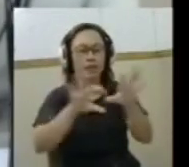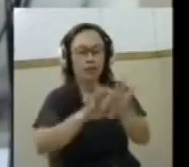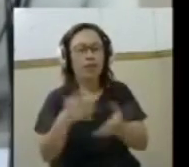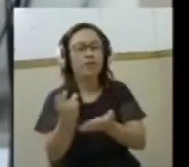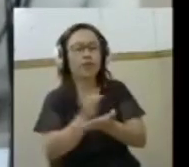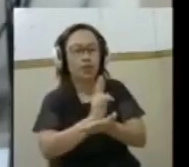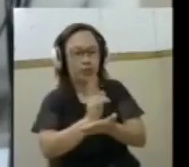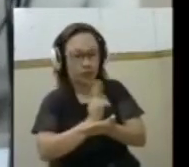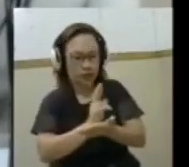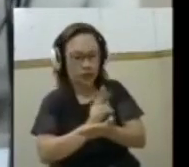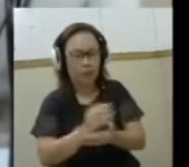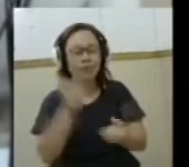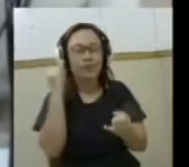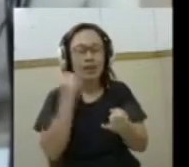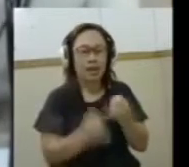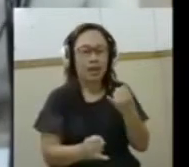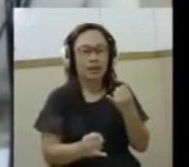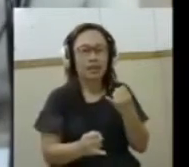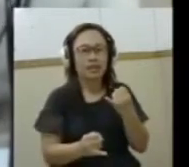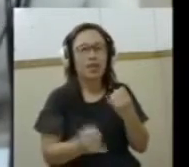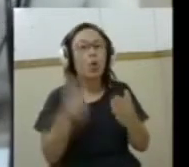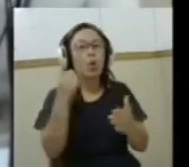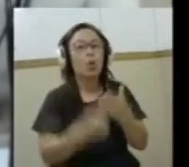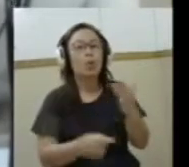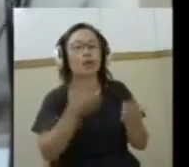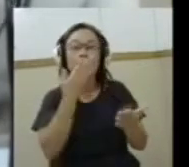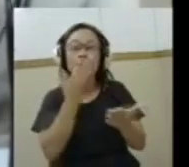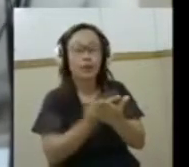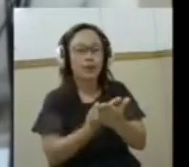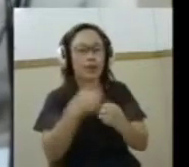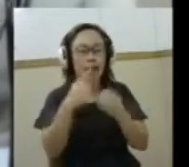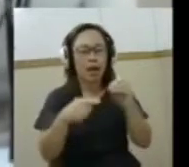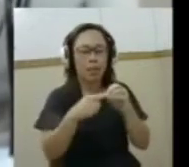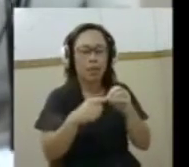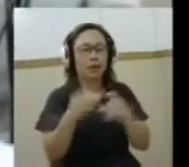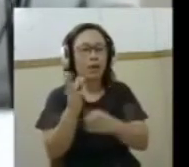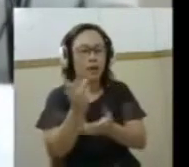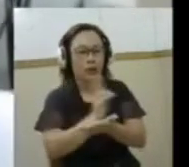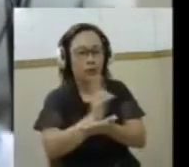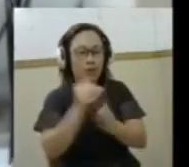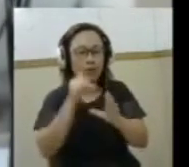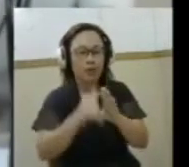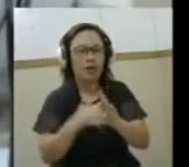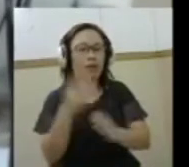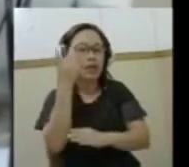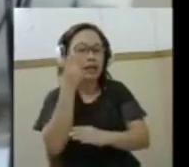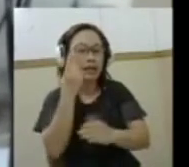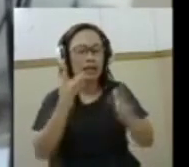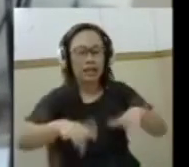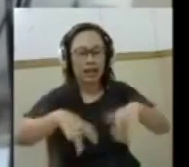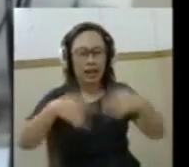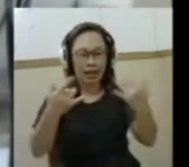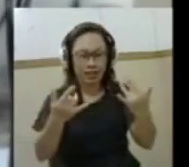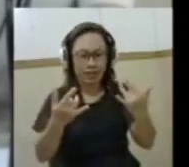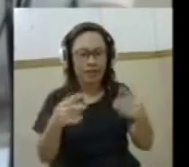And last, we will recognize the benefits of research in our daily lives. Wow! That's exciting, Ma'am Ans.